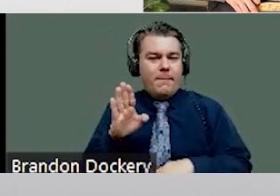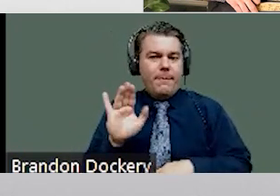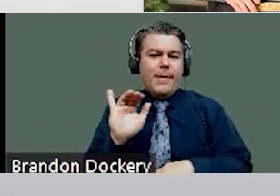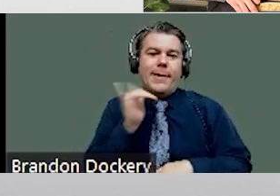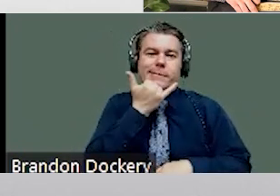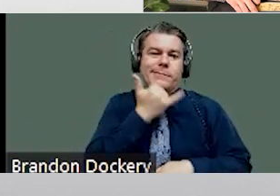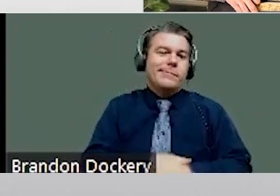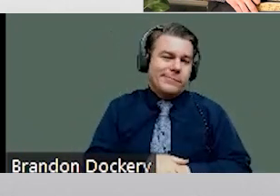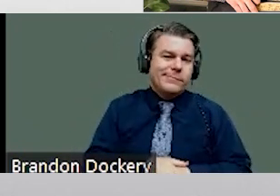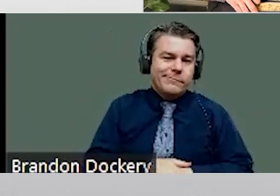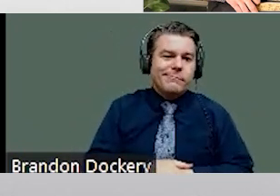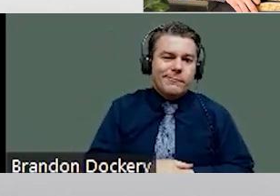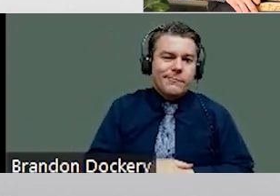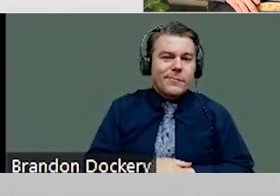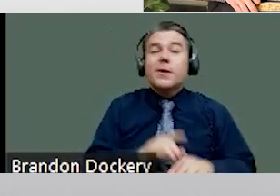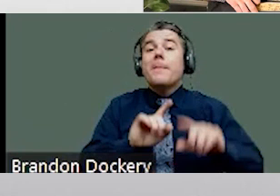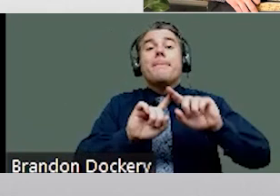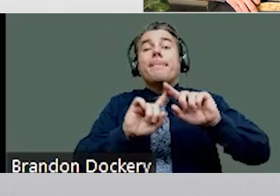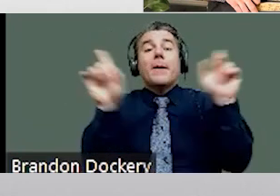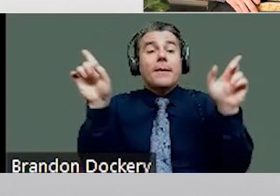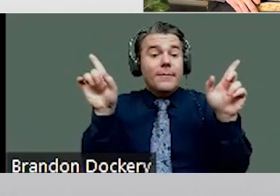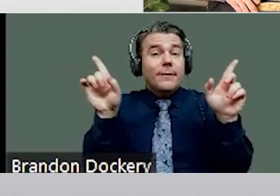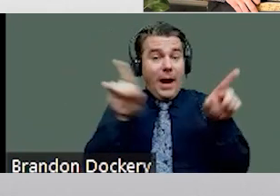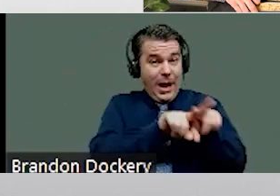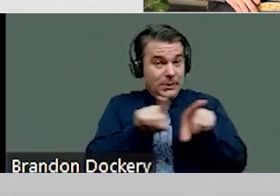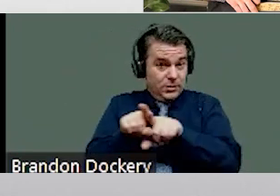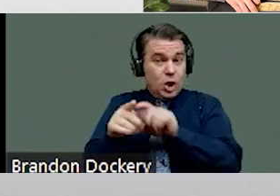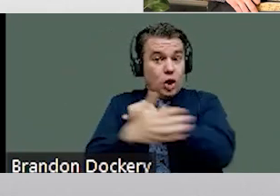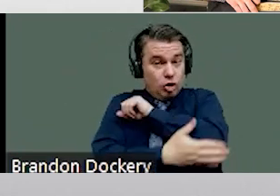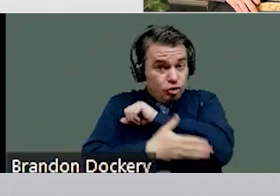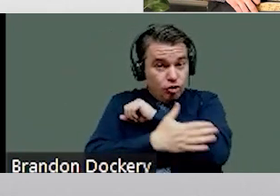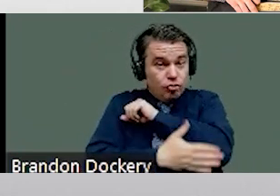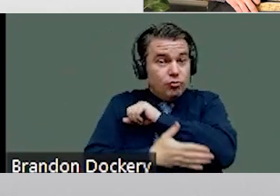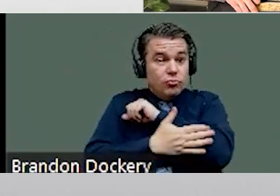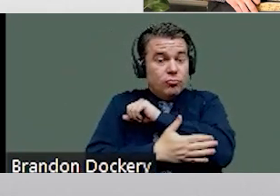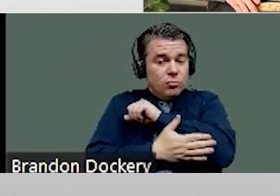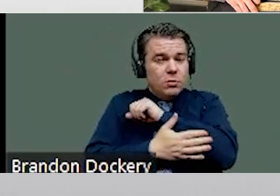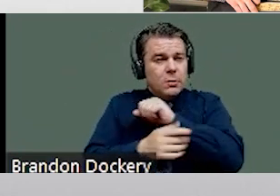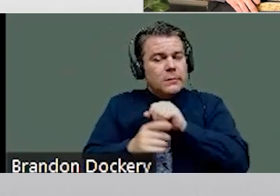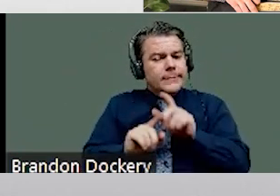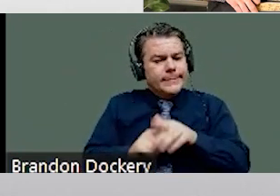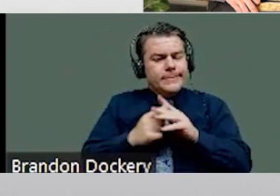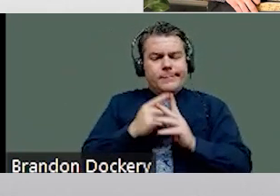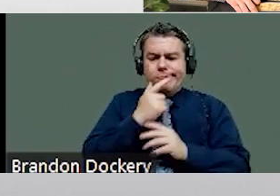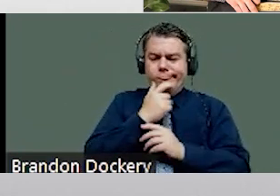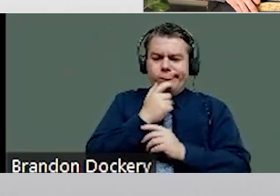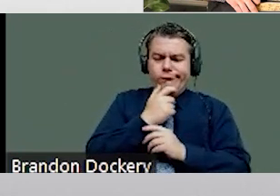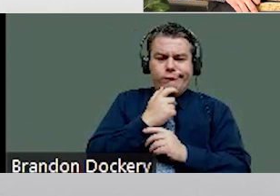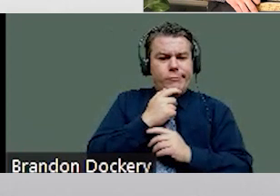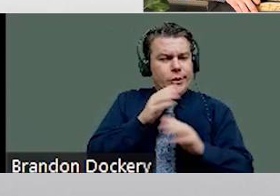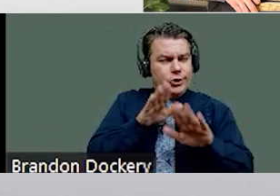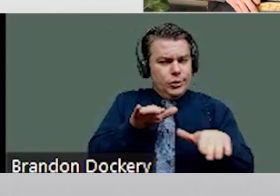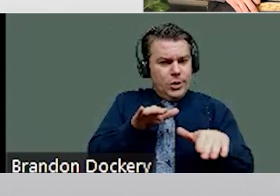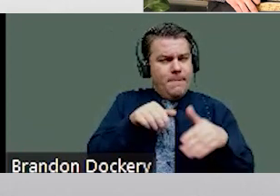on-the-job accidents. But as a country, we start questioning when a child